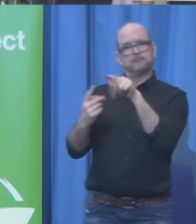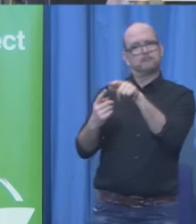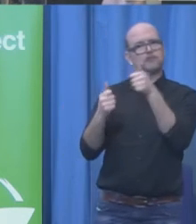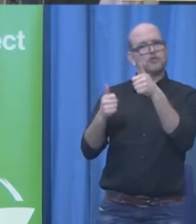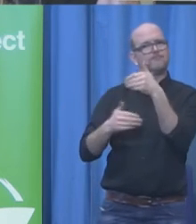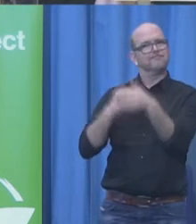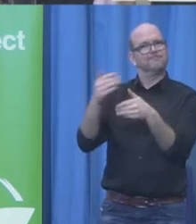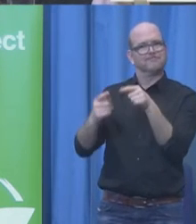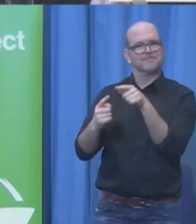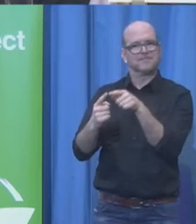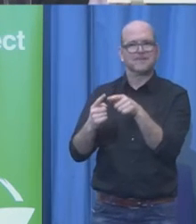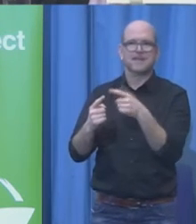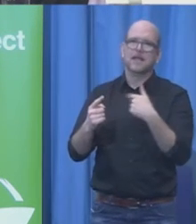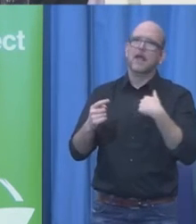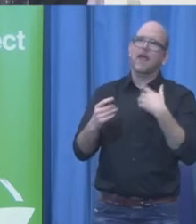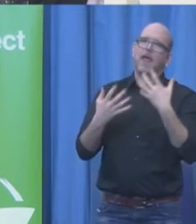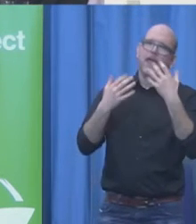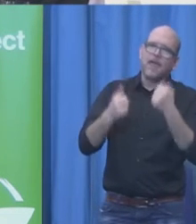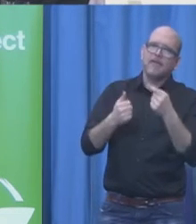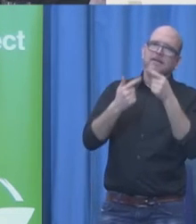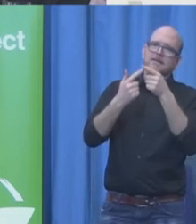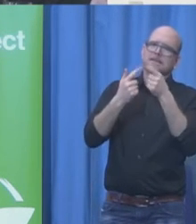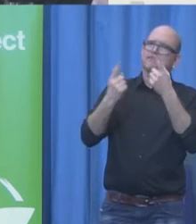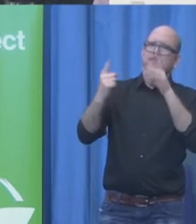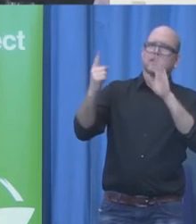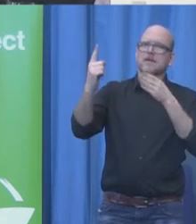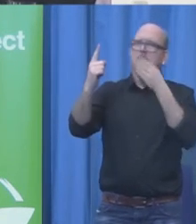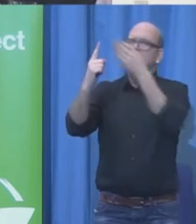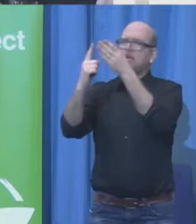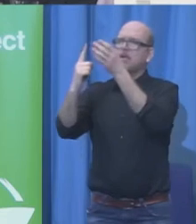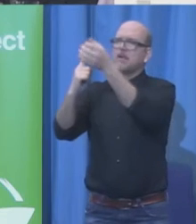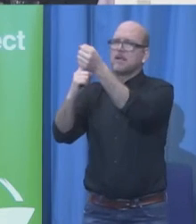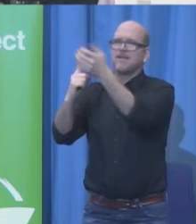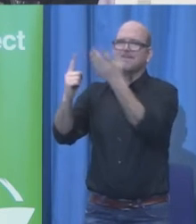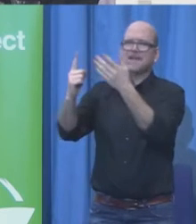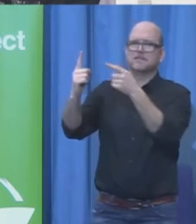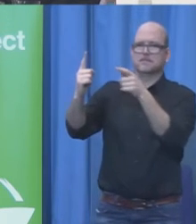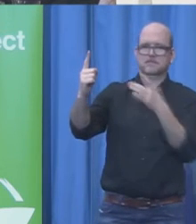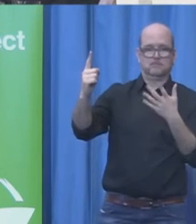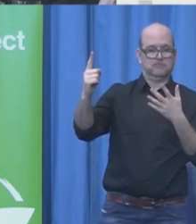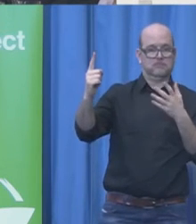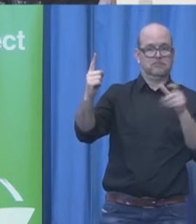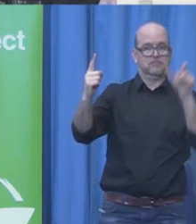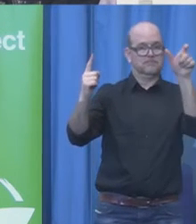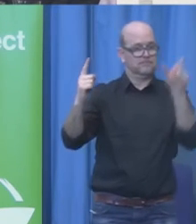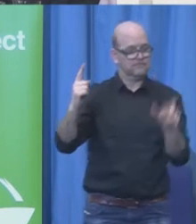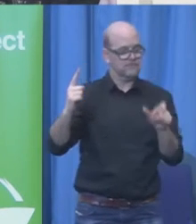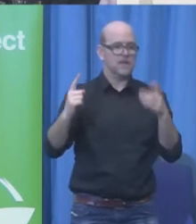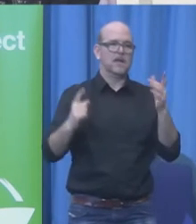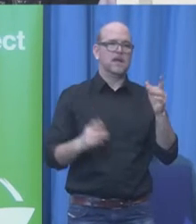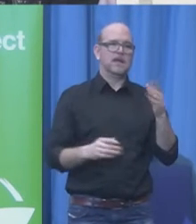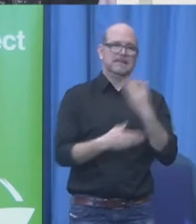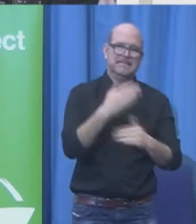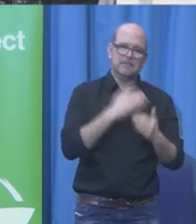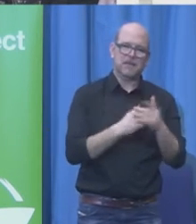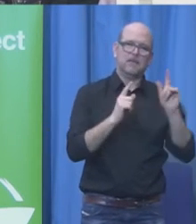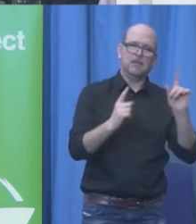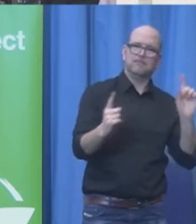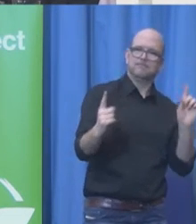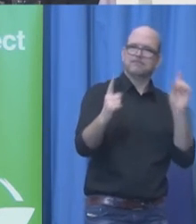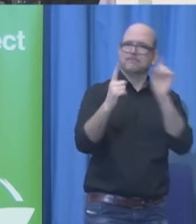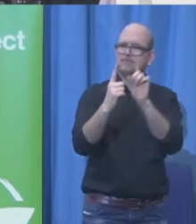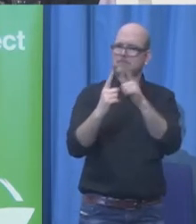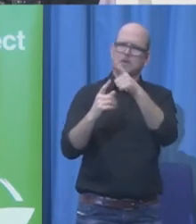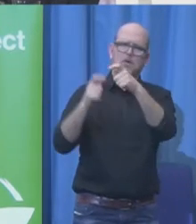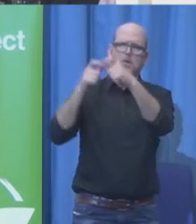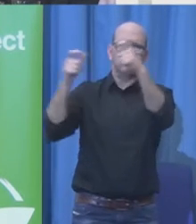process. I was involved in the establishment of an organisation in Ireland called AHEAD, which is the Association for